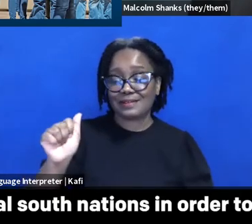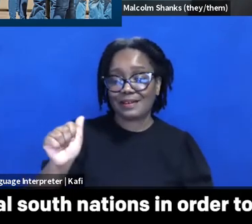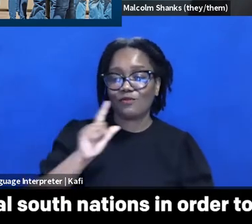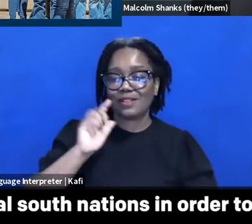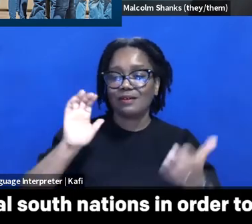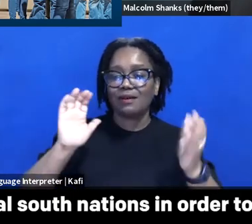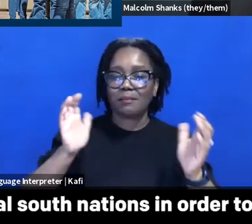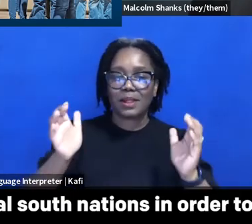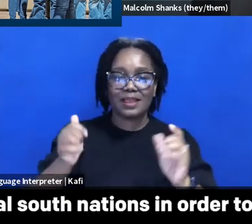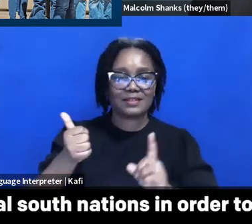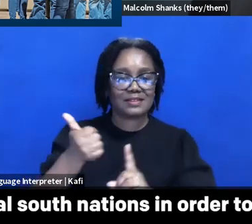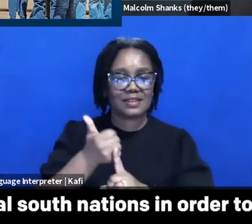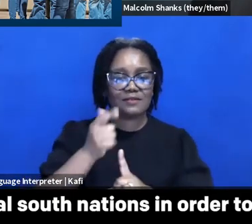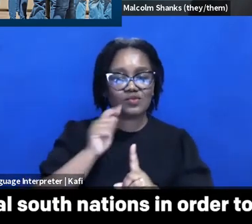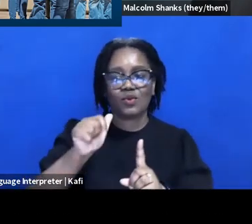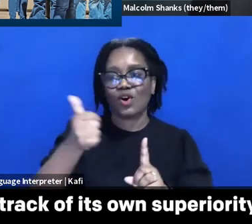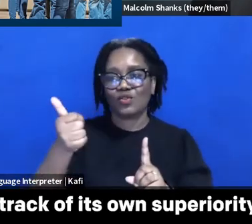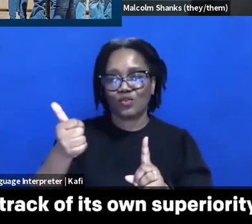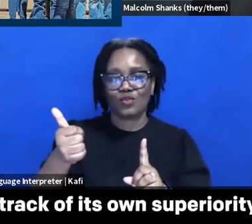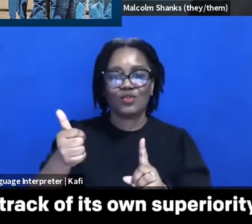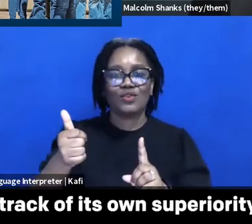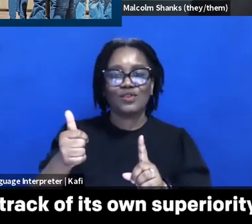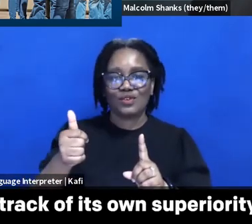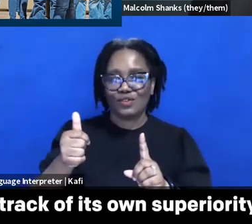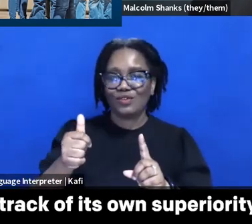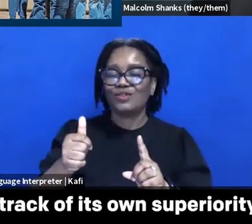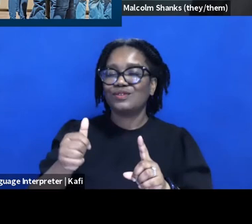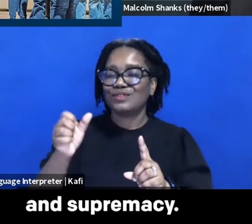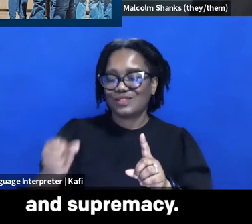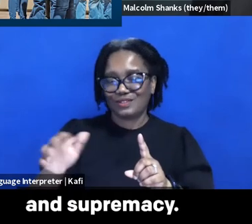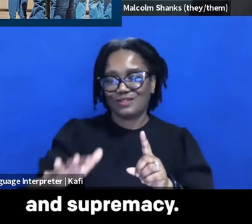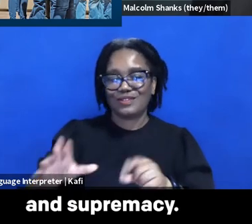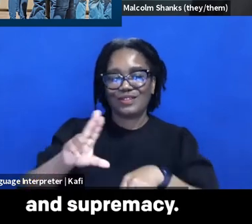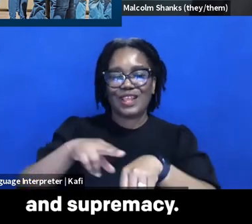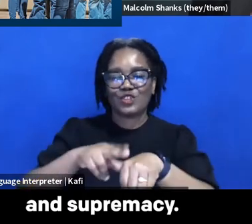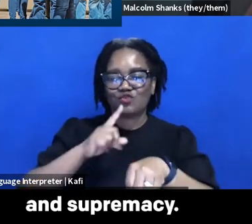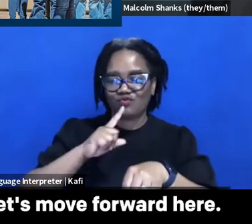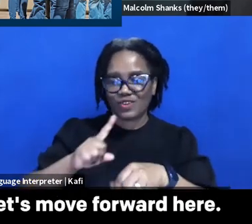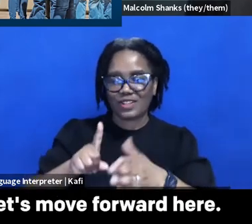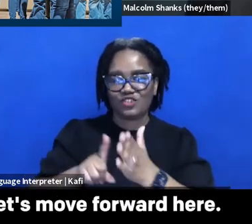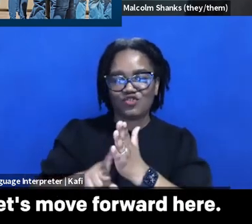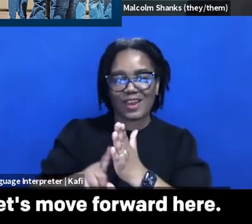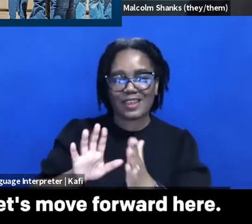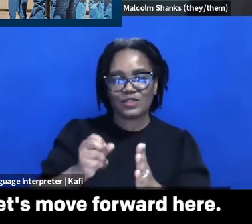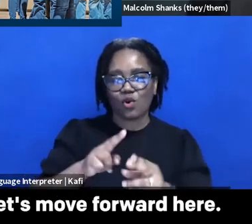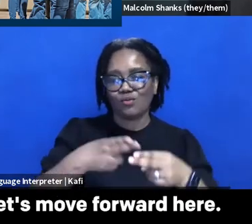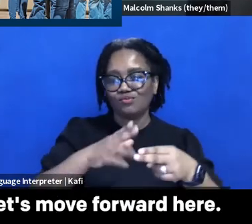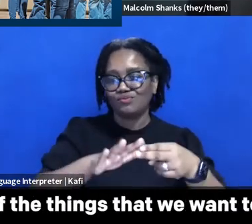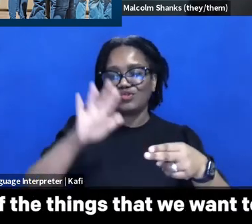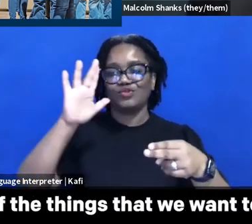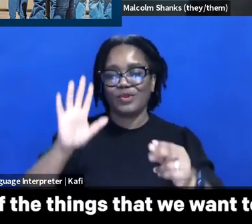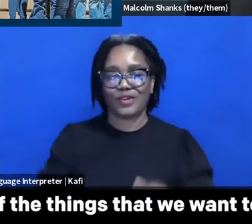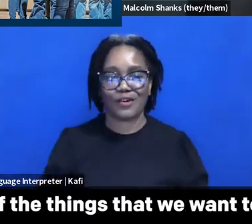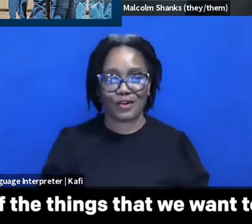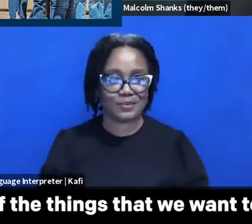global South nations in order to keep track of its own superiority and supremacy. Let's move forward here. One